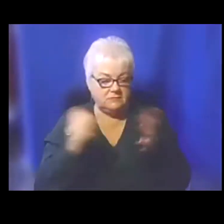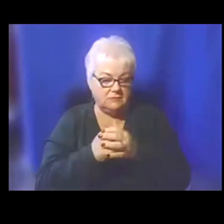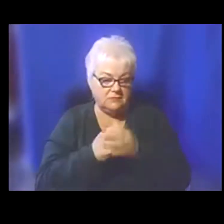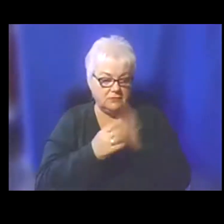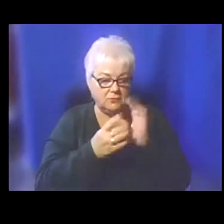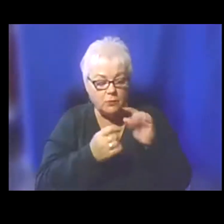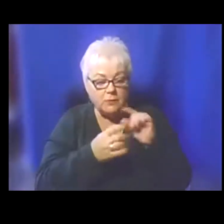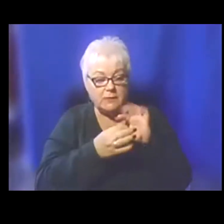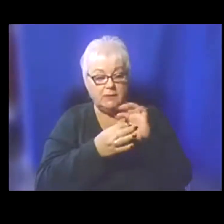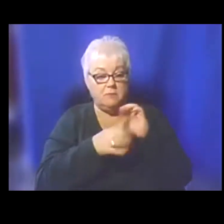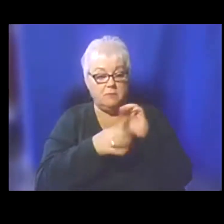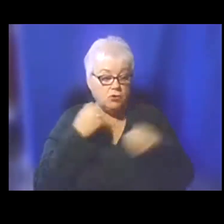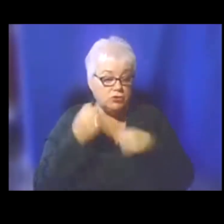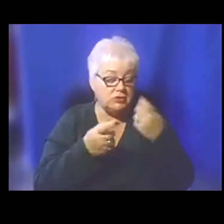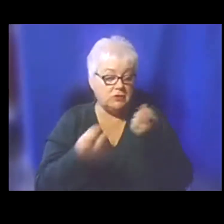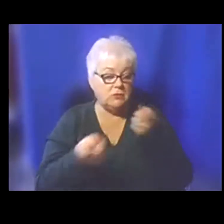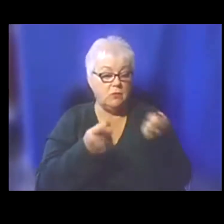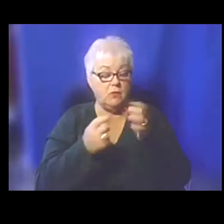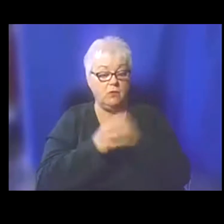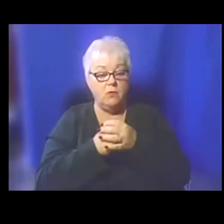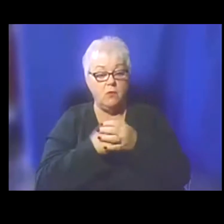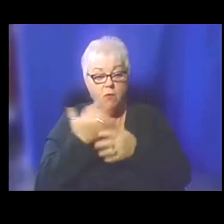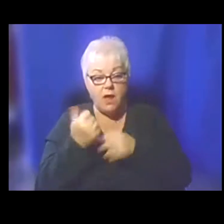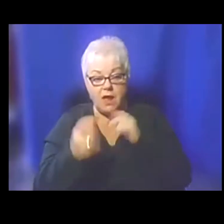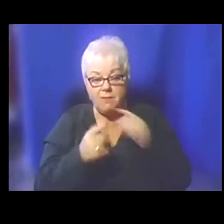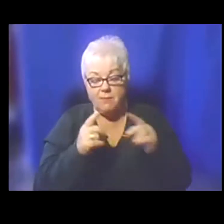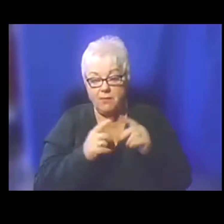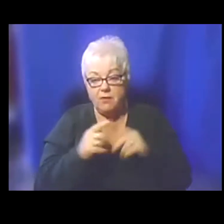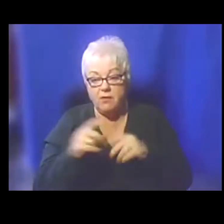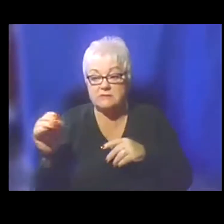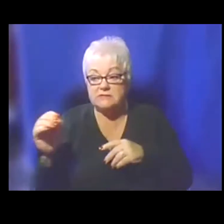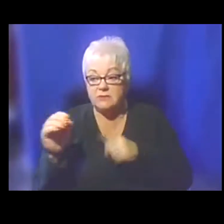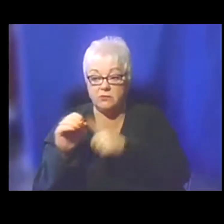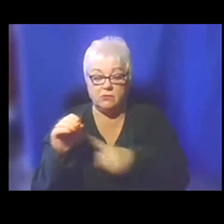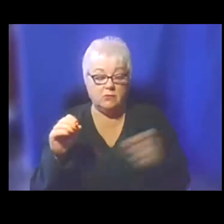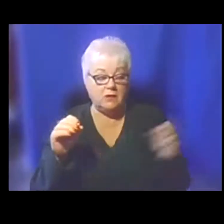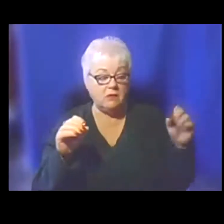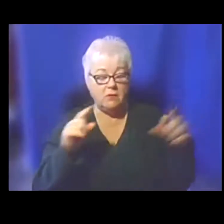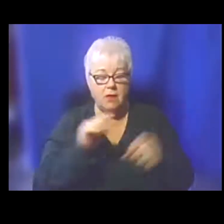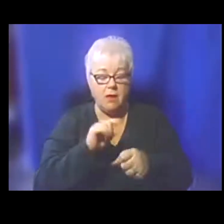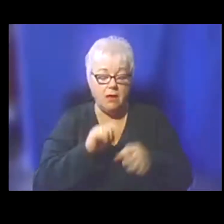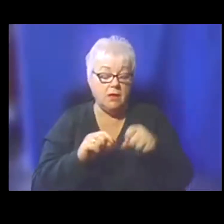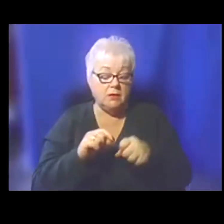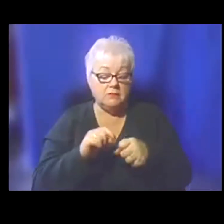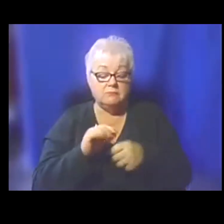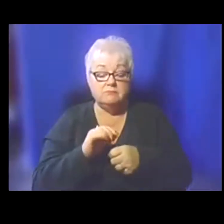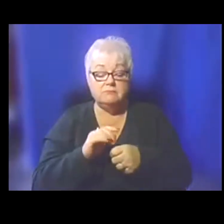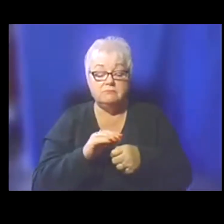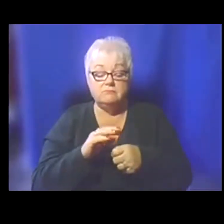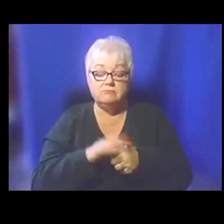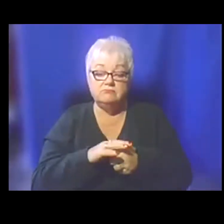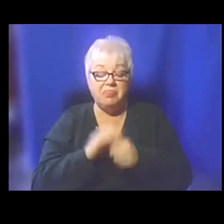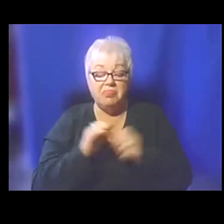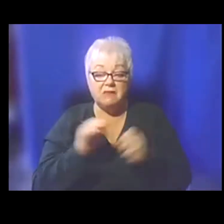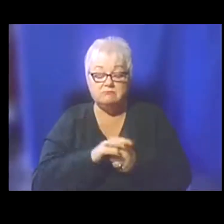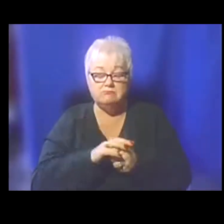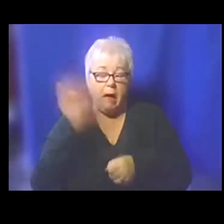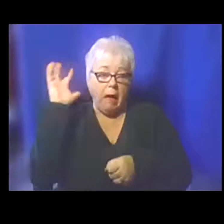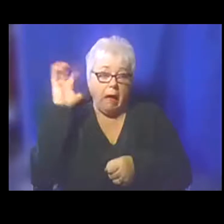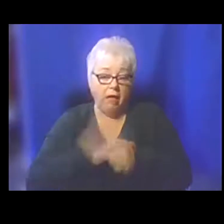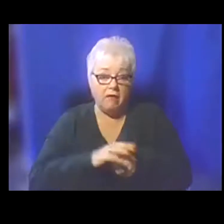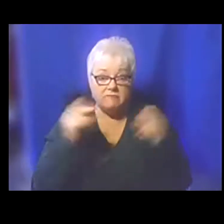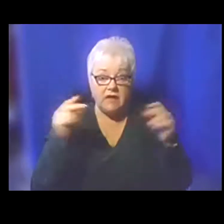emotion control and why folks might go from 0 to 100, or seemingly go from 0 to 100, or why folks